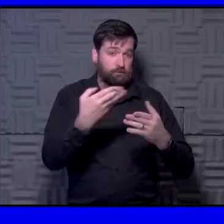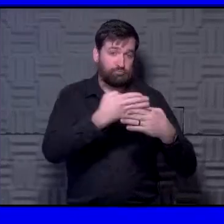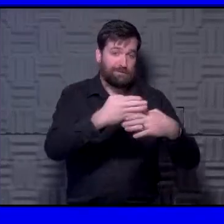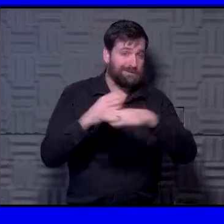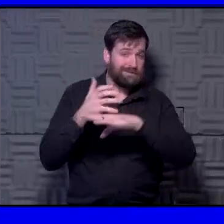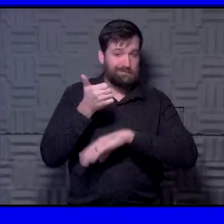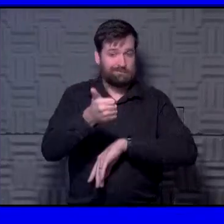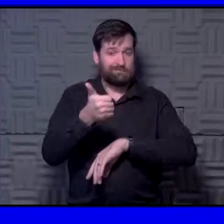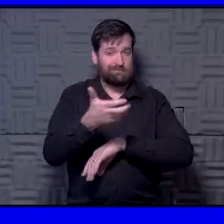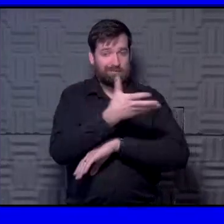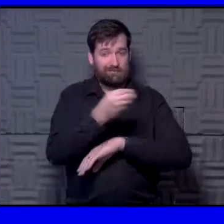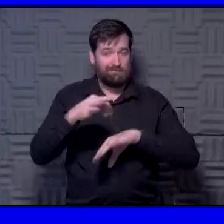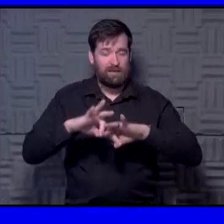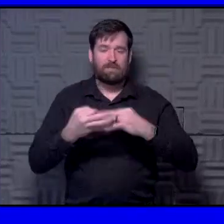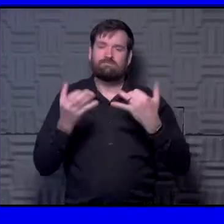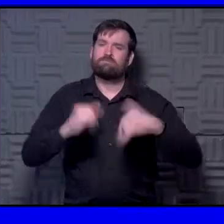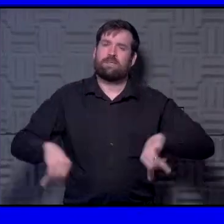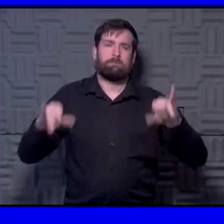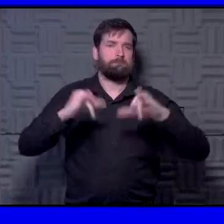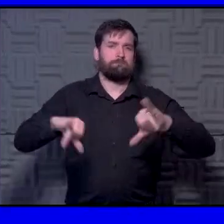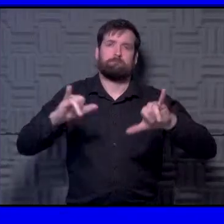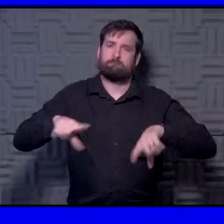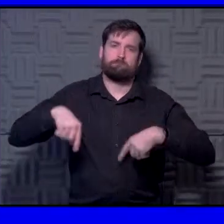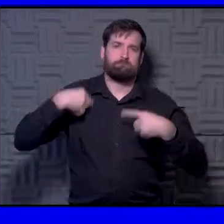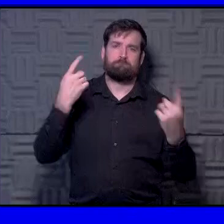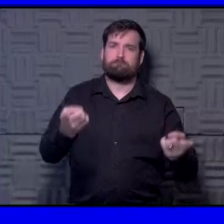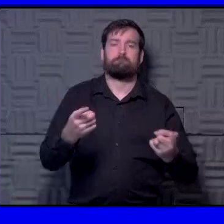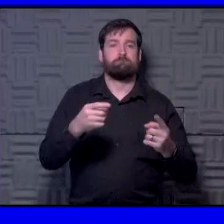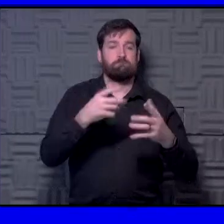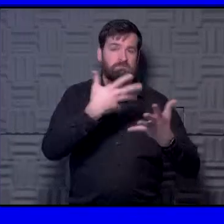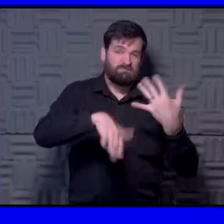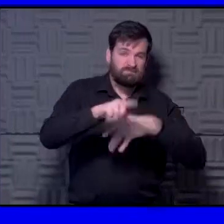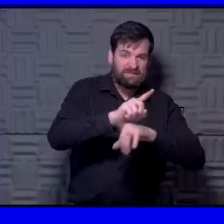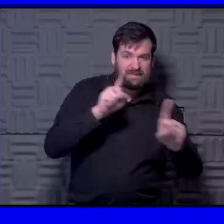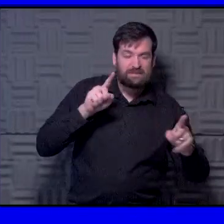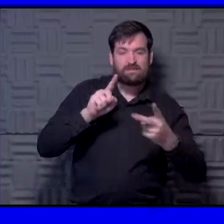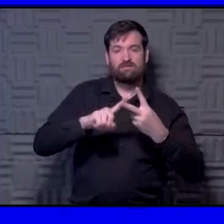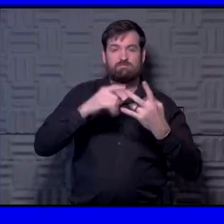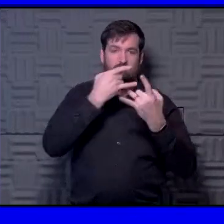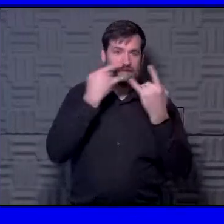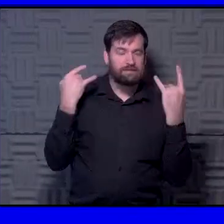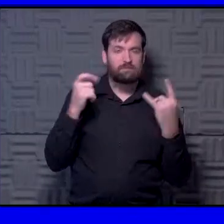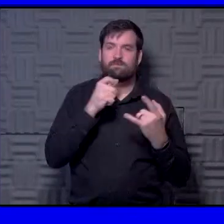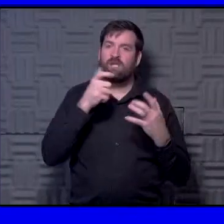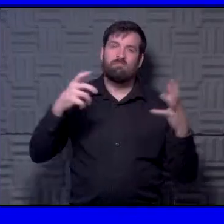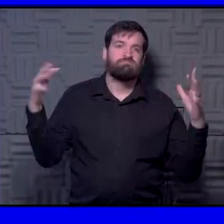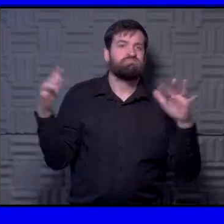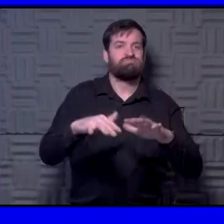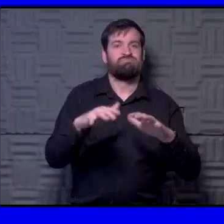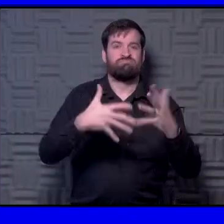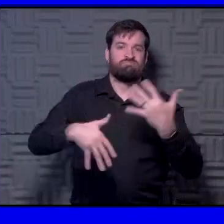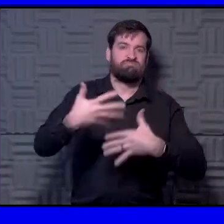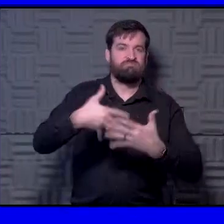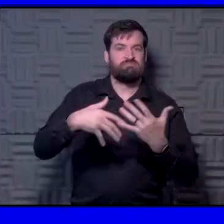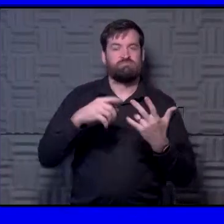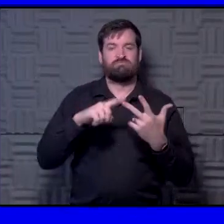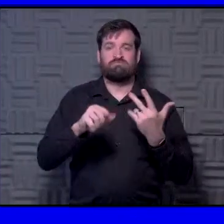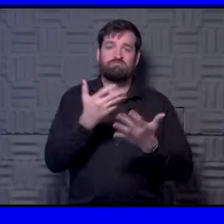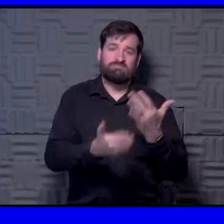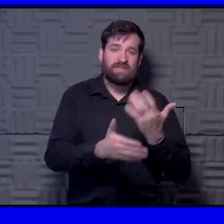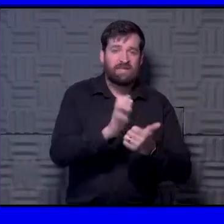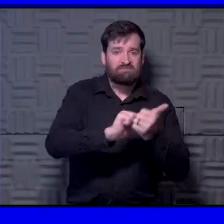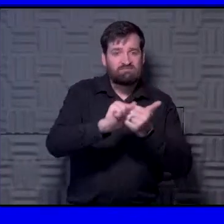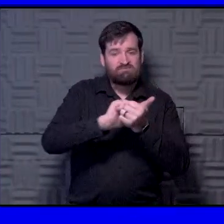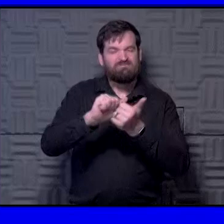and your family continue to be those things that we've been talking about. Distancing, masking, not meeting in large groups, hand